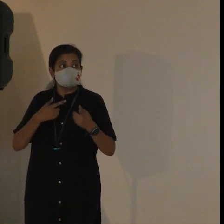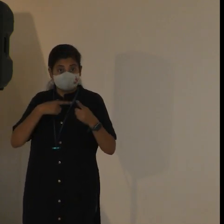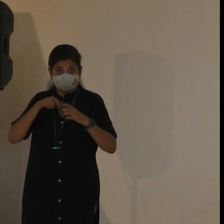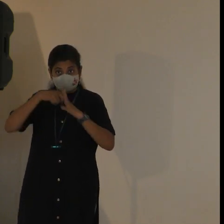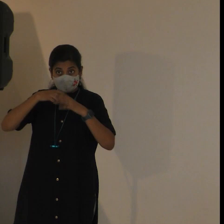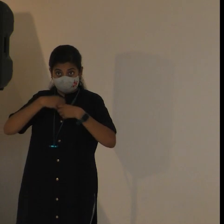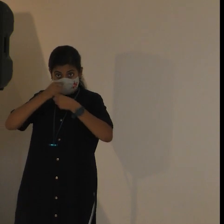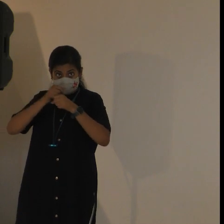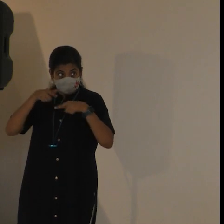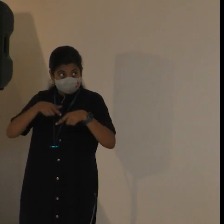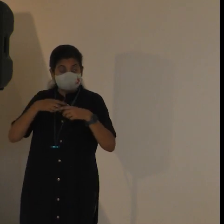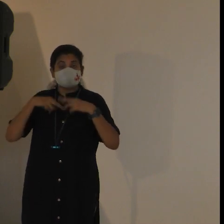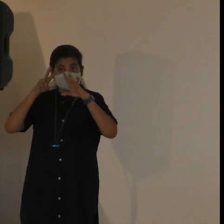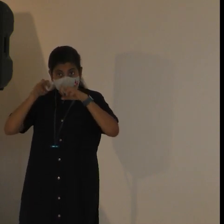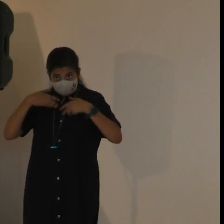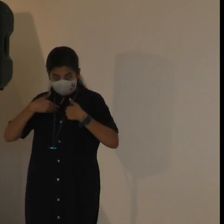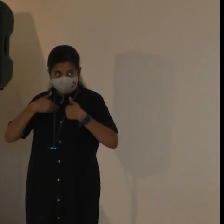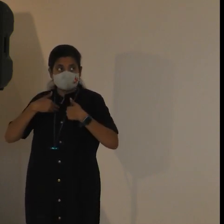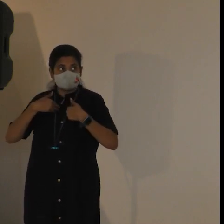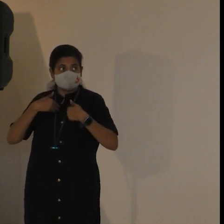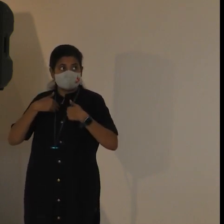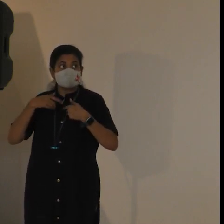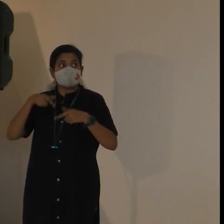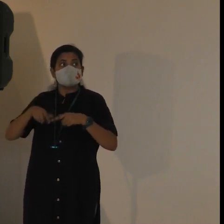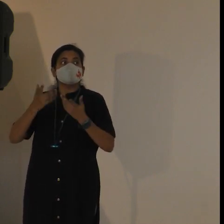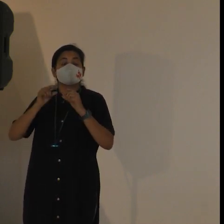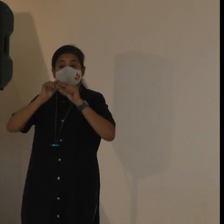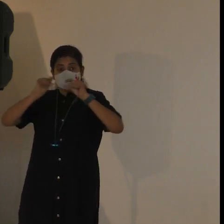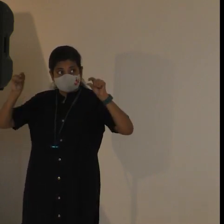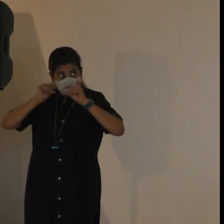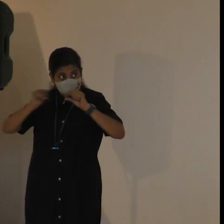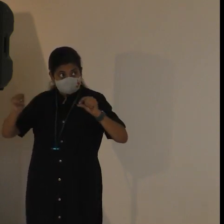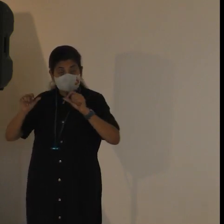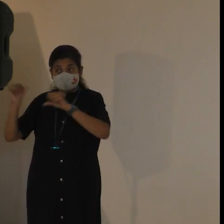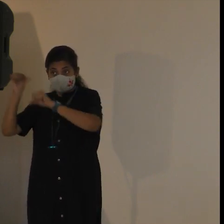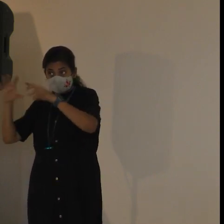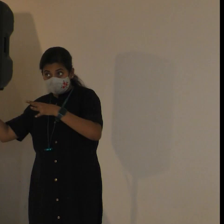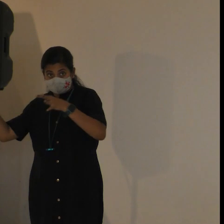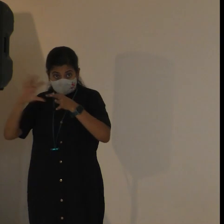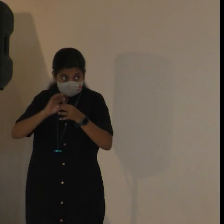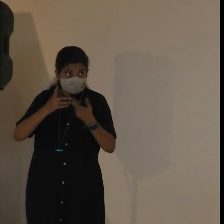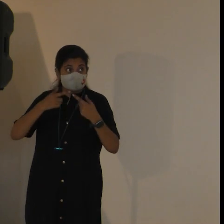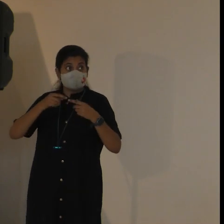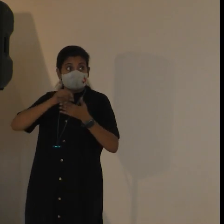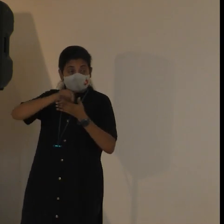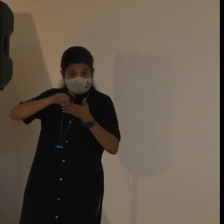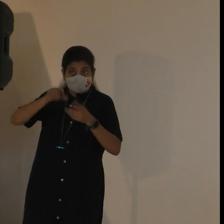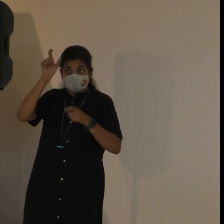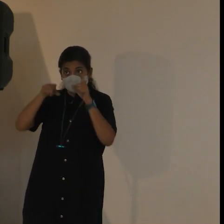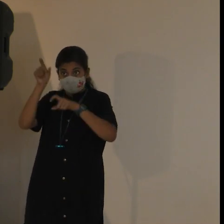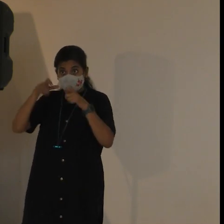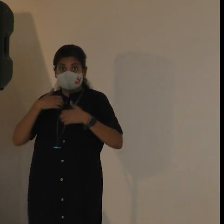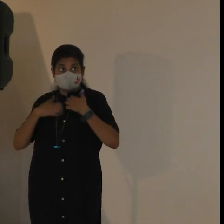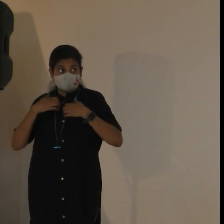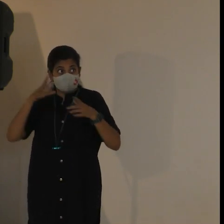a podcast as a researcher, it's to beat in those sentences from science, from writing for a publication